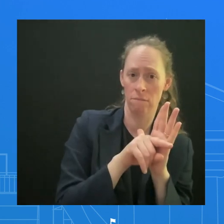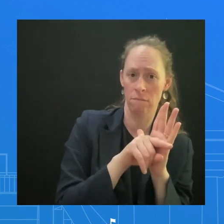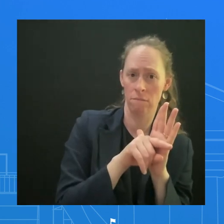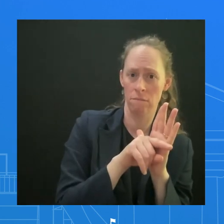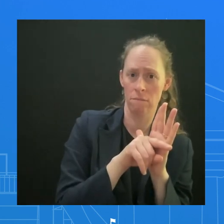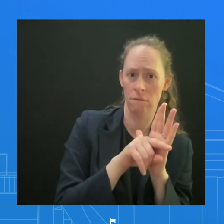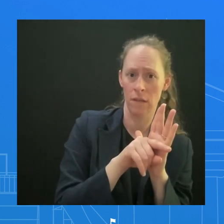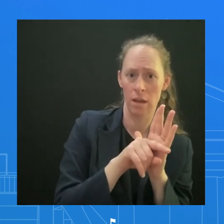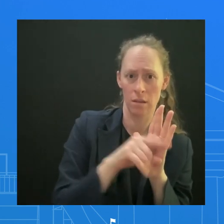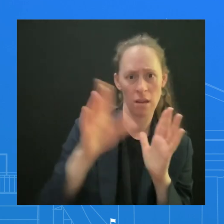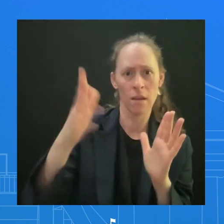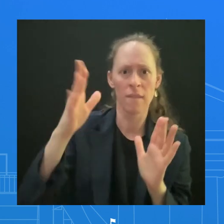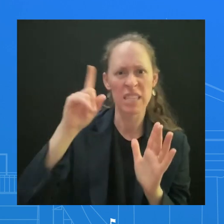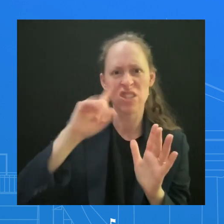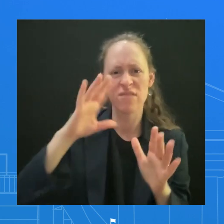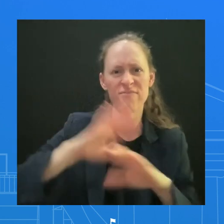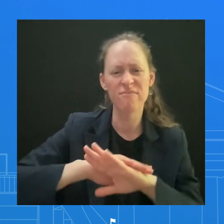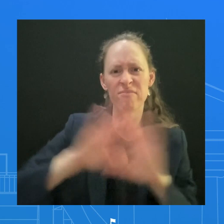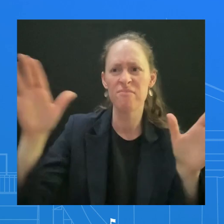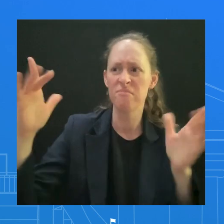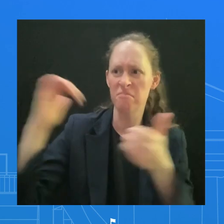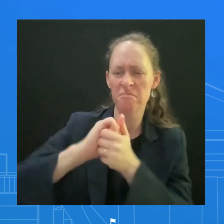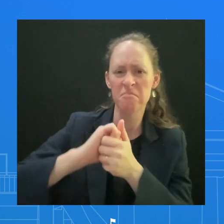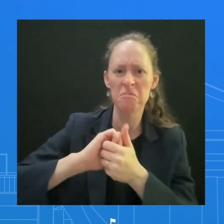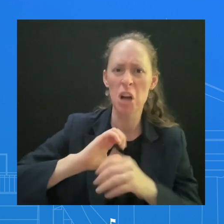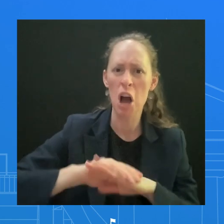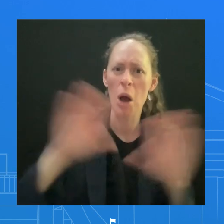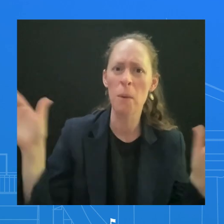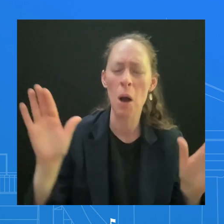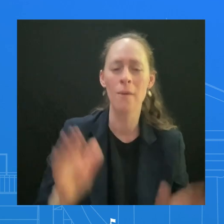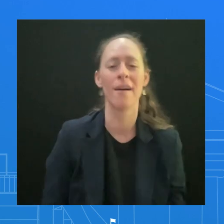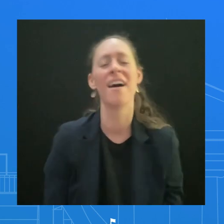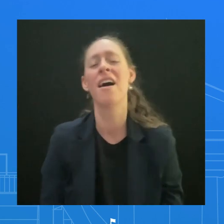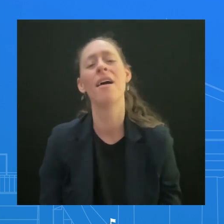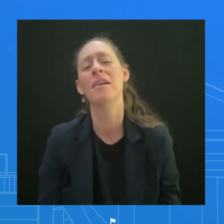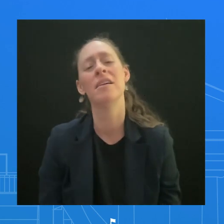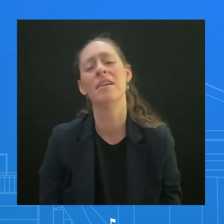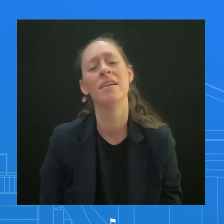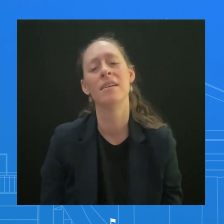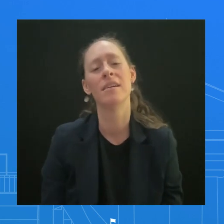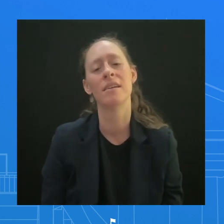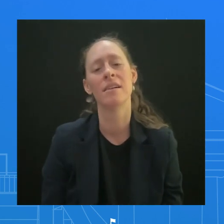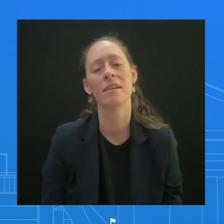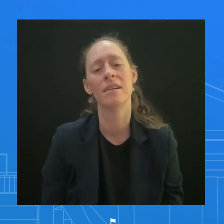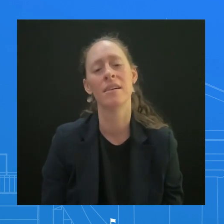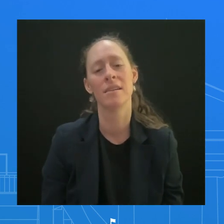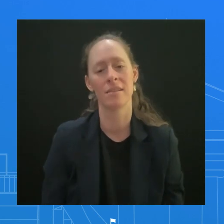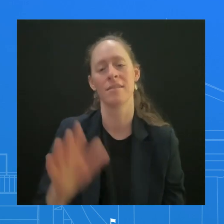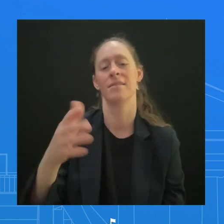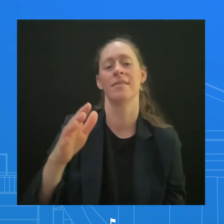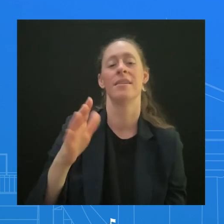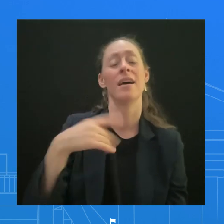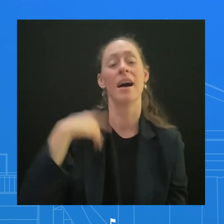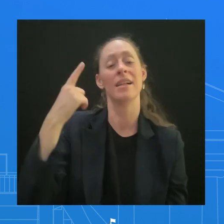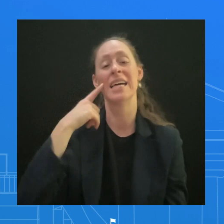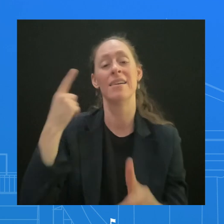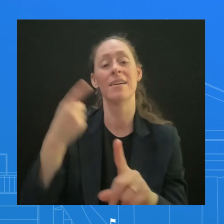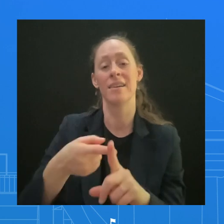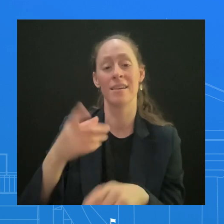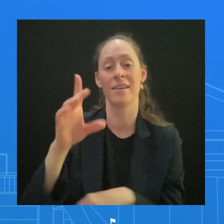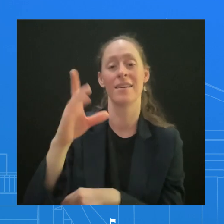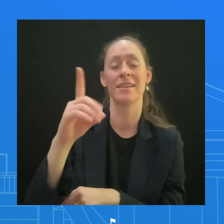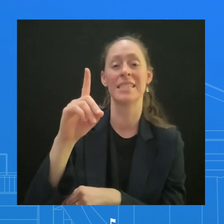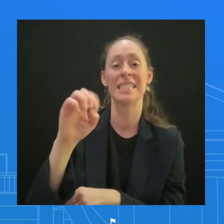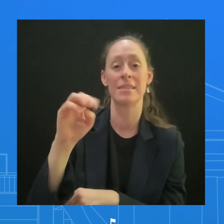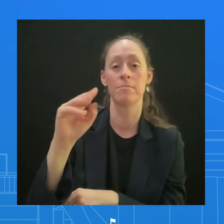goodness, Jeremy, a démarche is a démarche that happened all the time. I'm not going to get into the specifics.